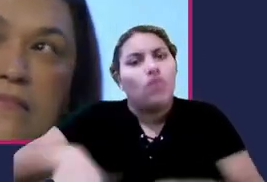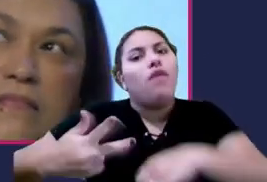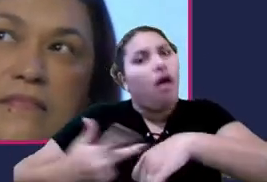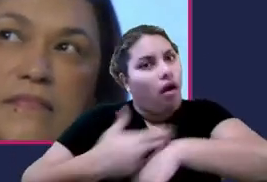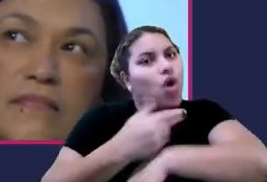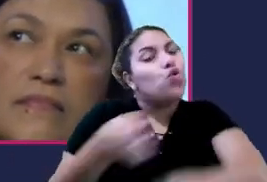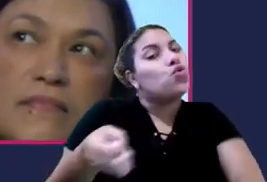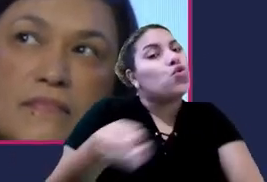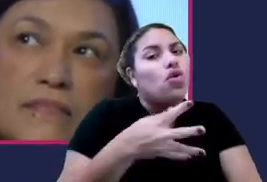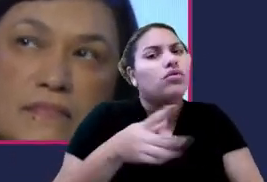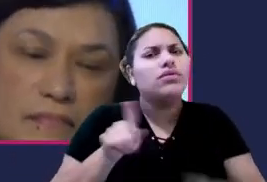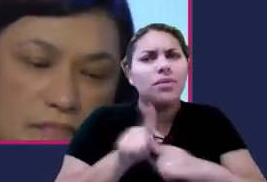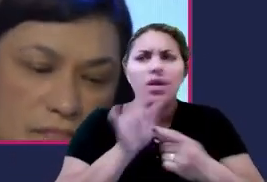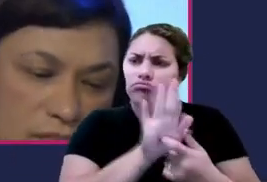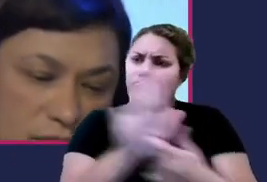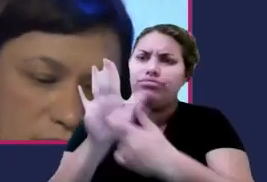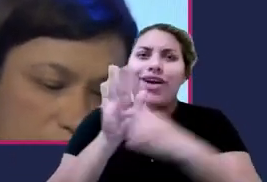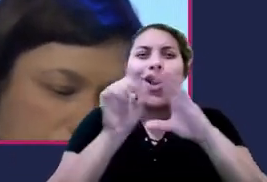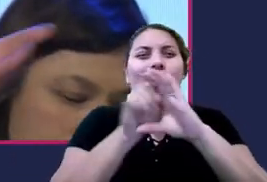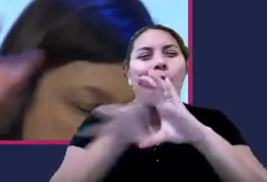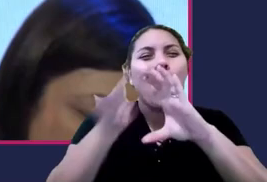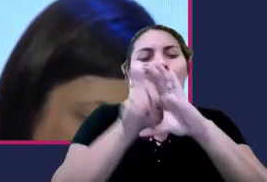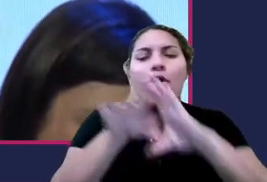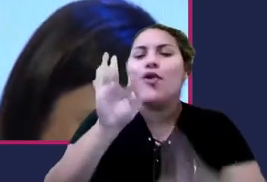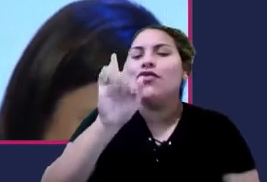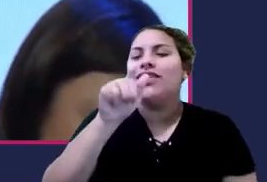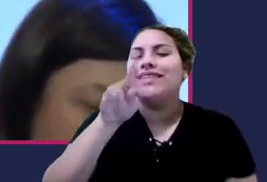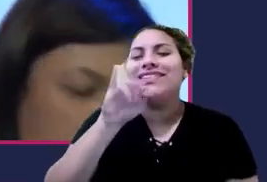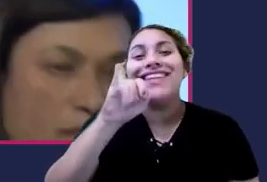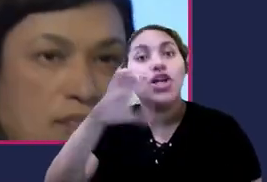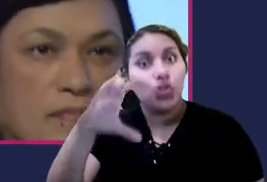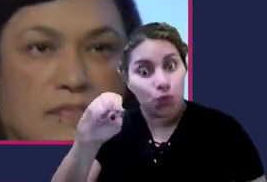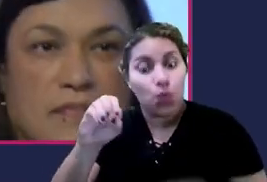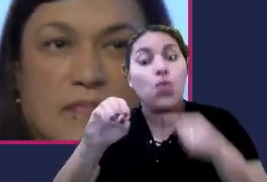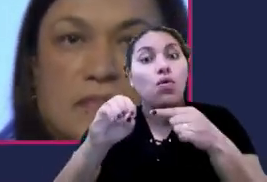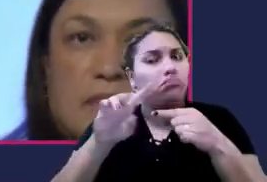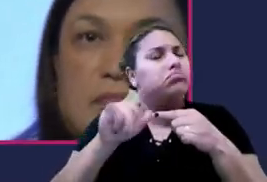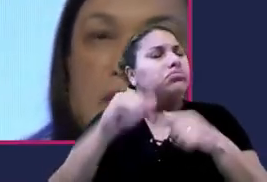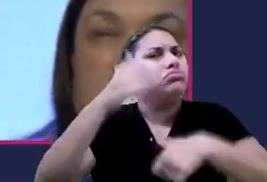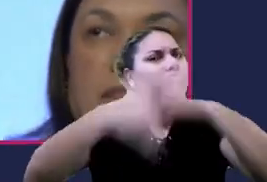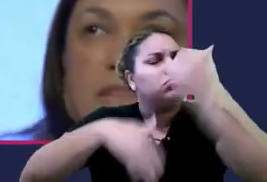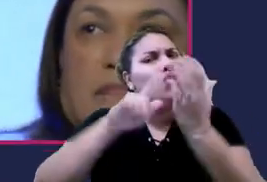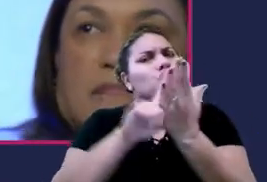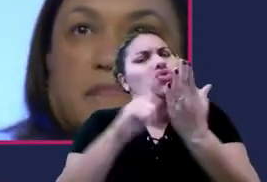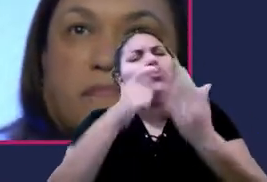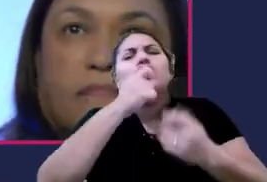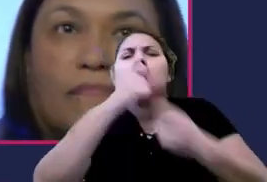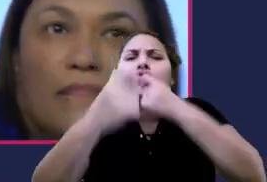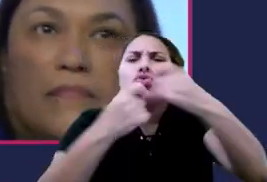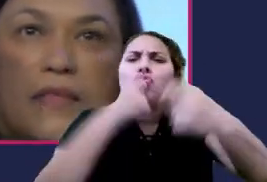And I think there was a story on Fantástico, the